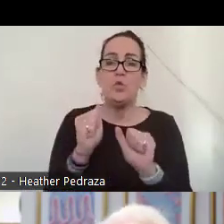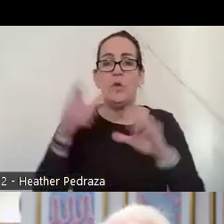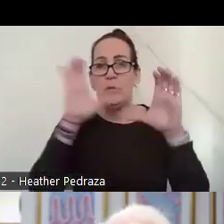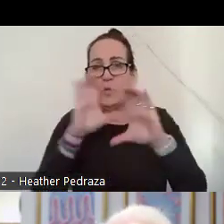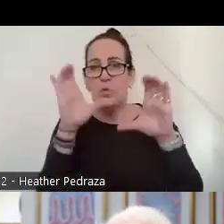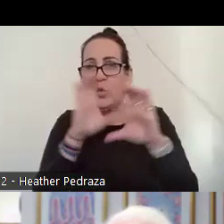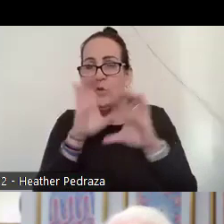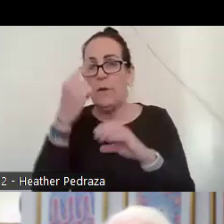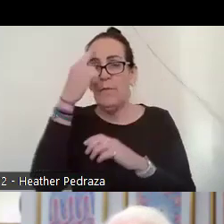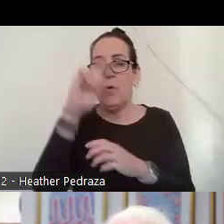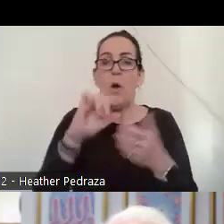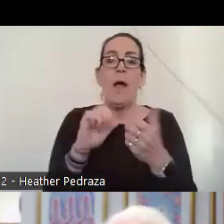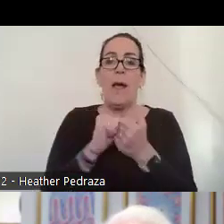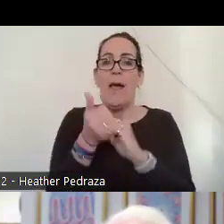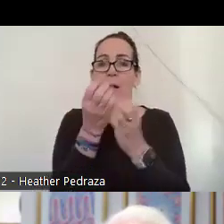here is how A beta